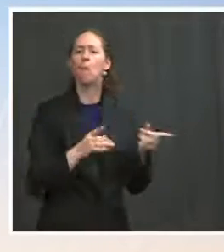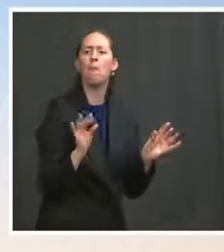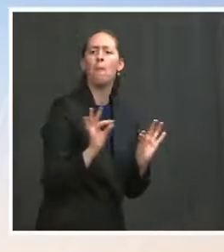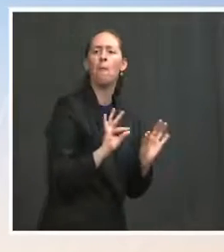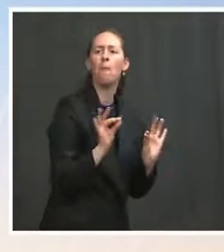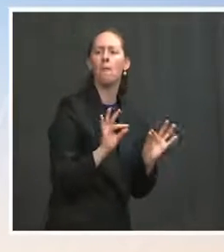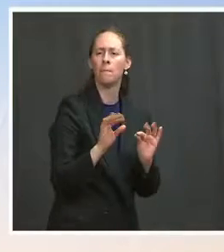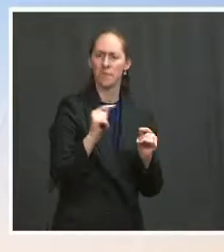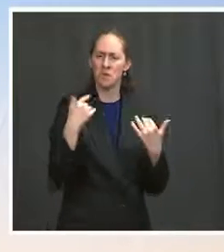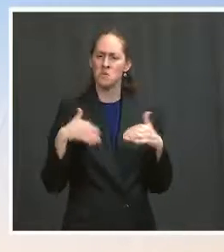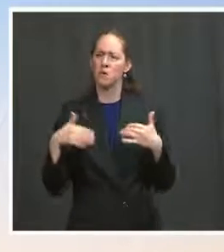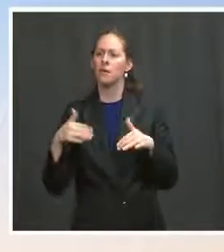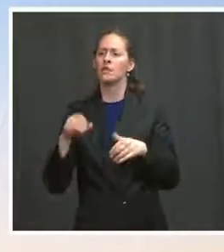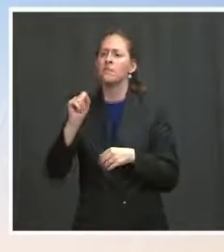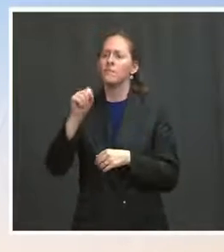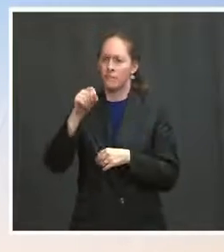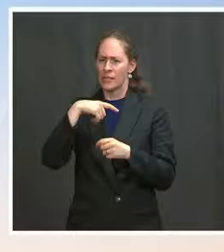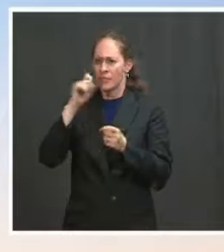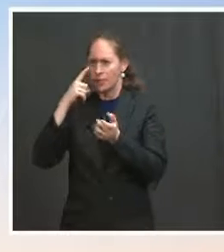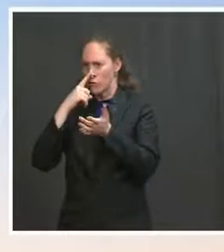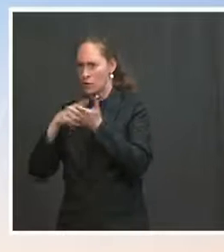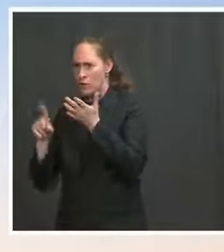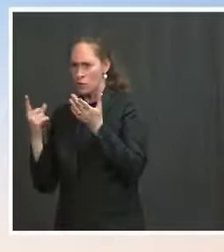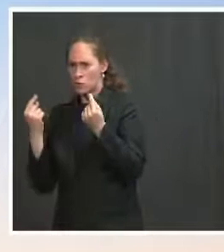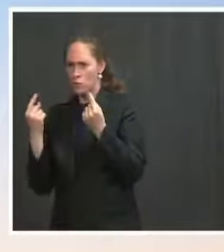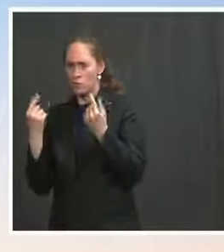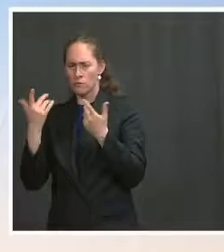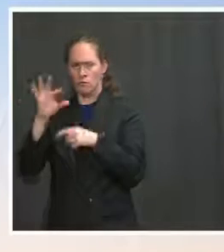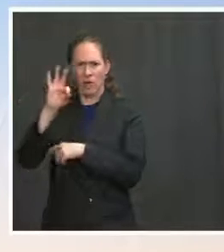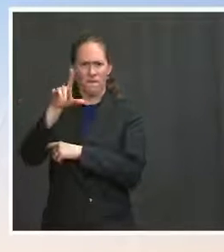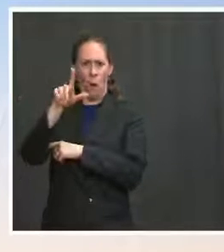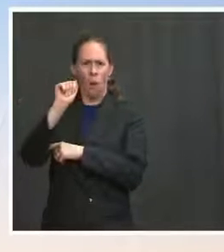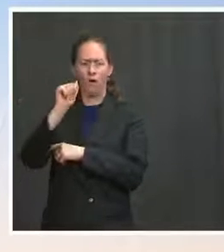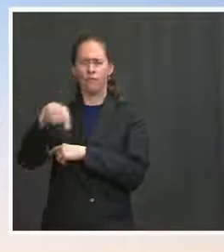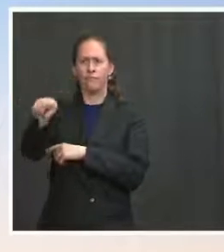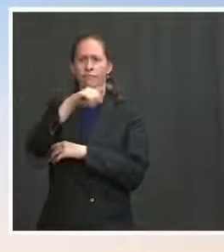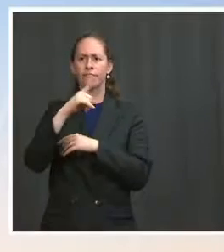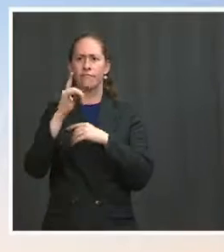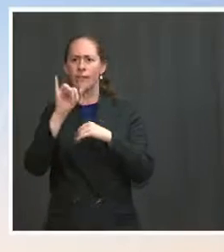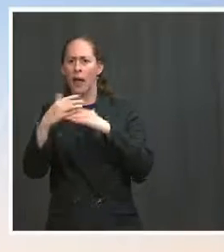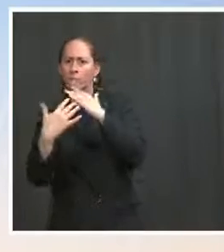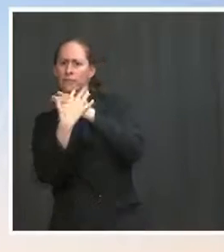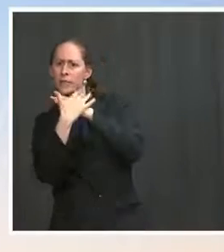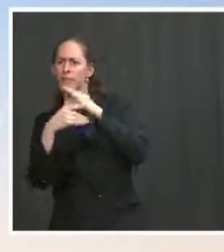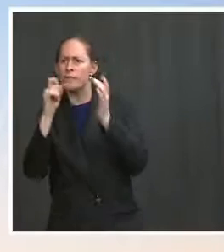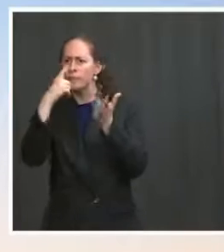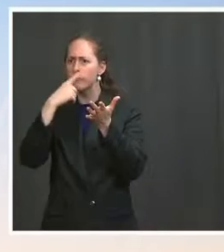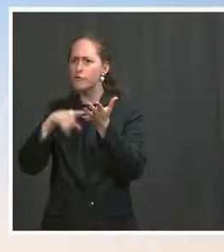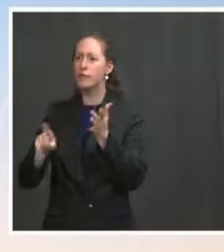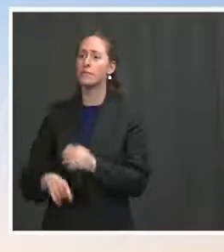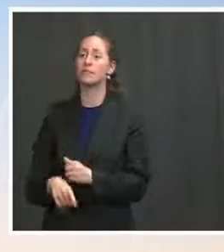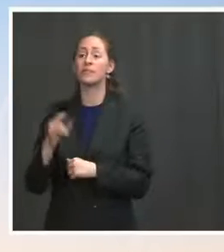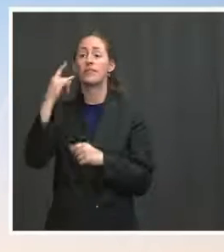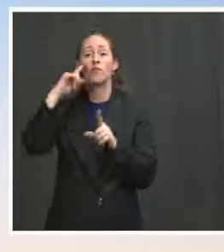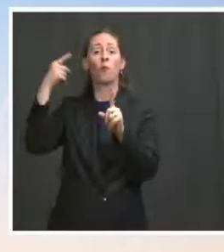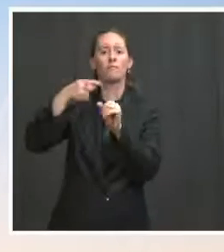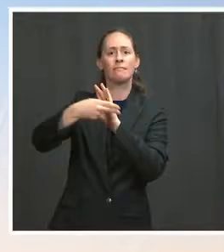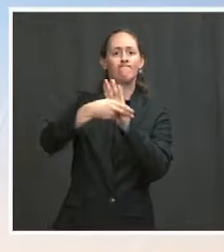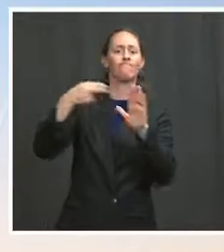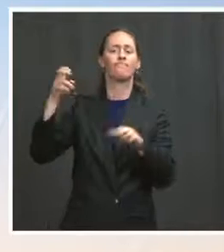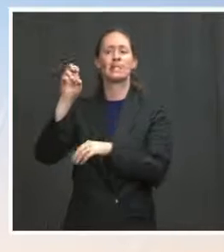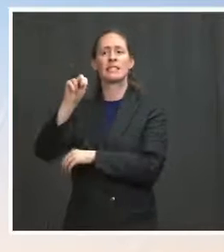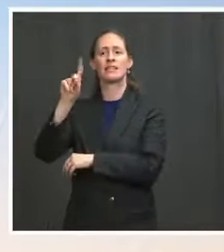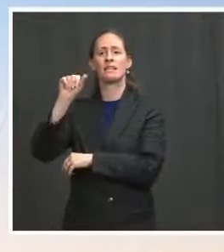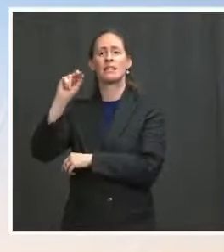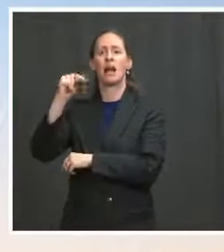Florida coast, I think you said, specifically there. In terms of relisting them, it's a great question. I just have to talk to the folks who would